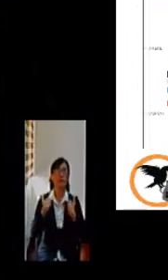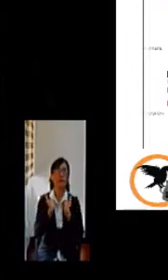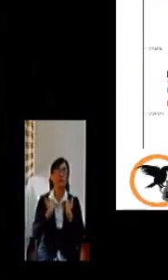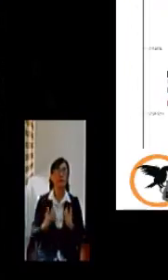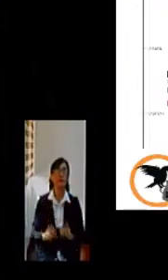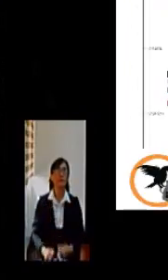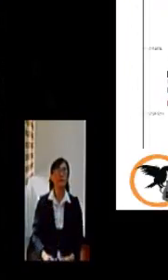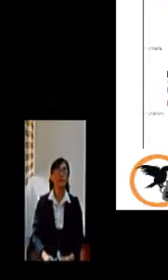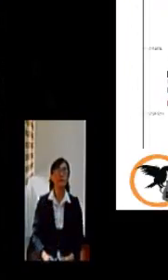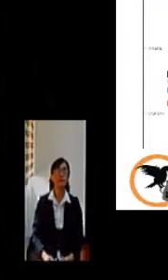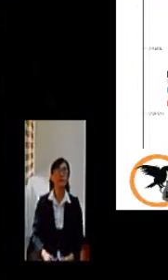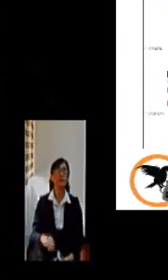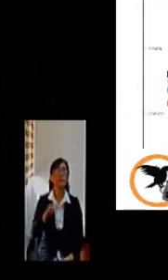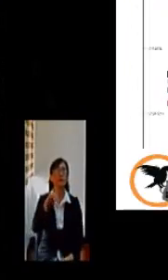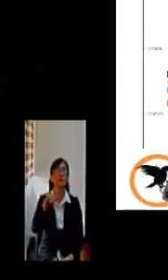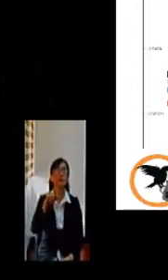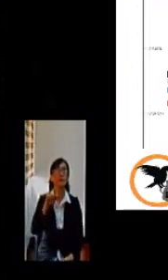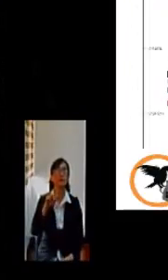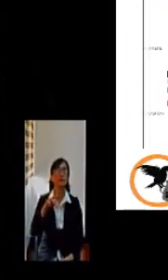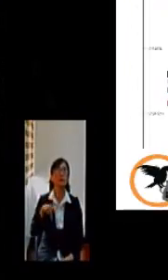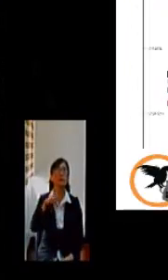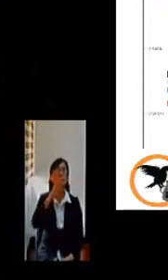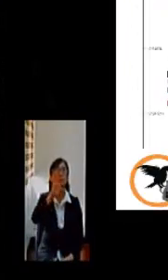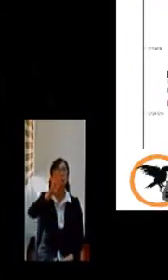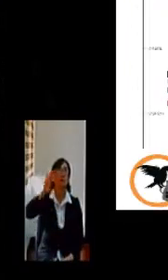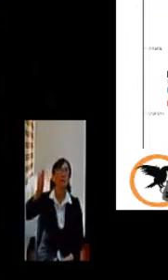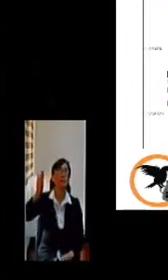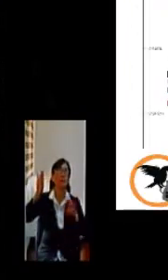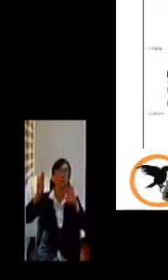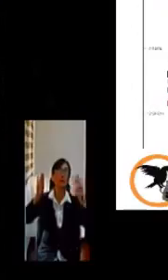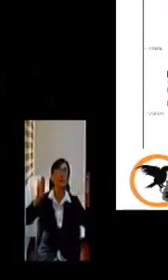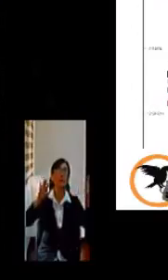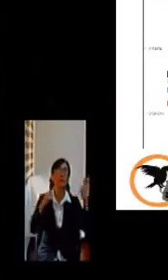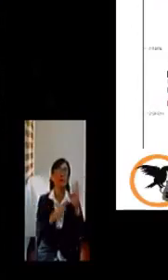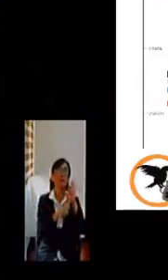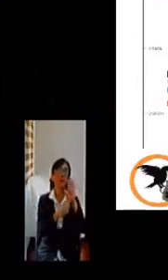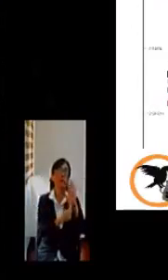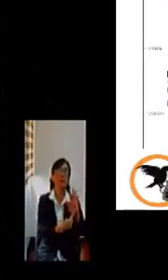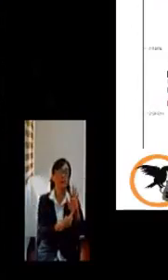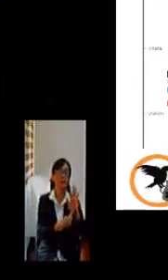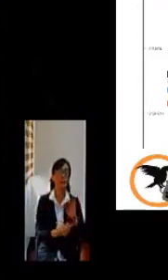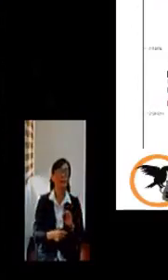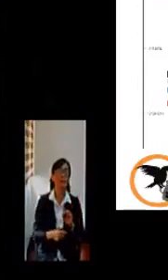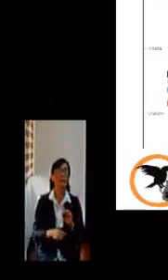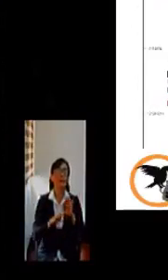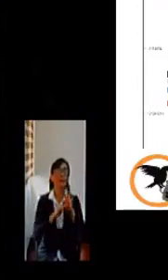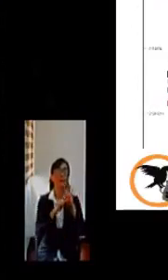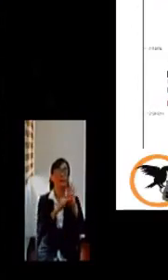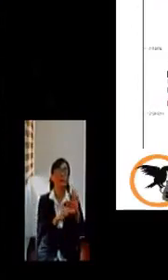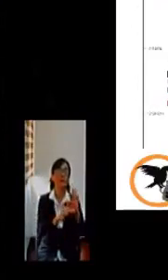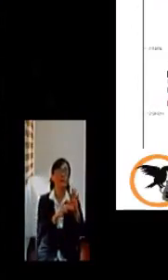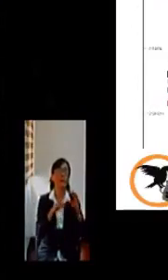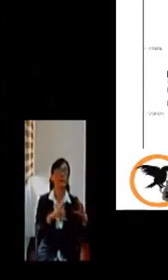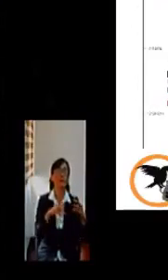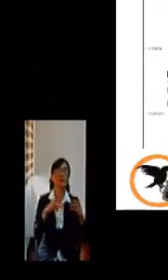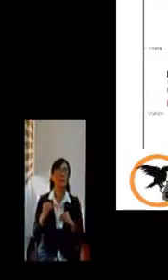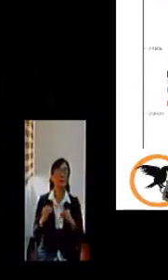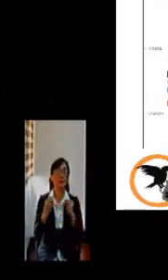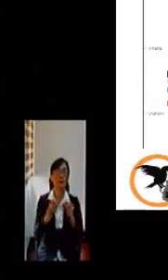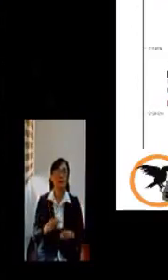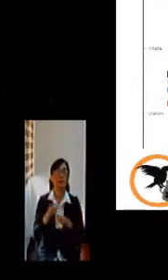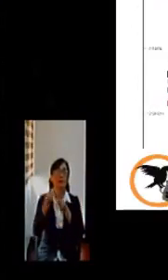The map on your left shows you the model that we did when we overlaid